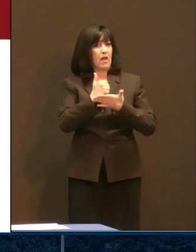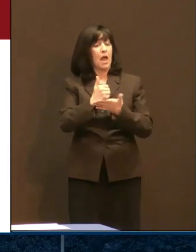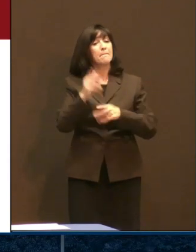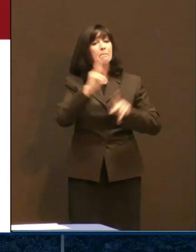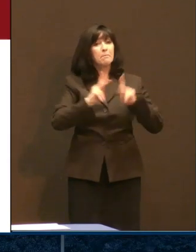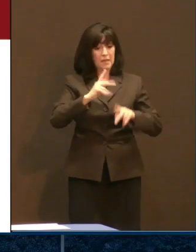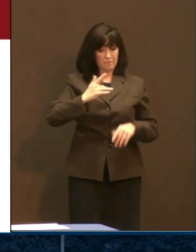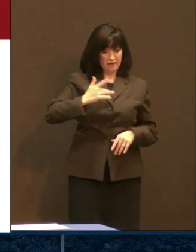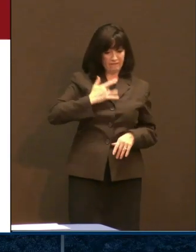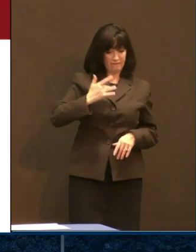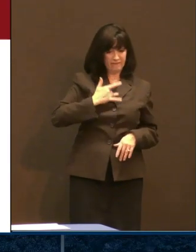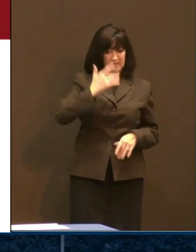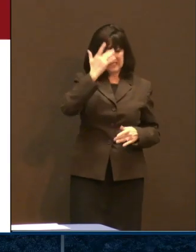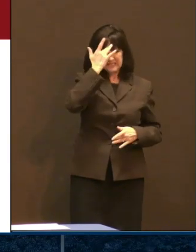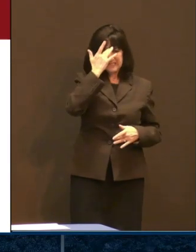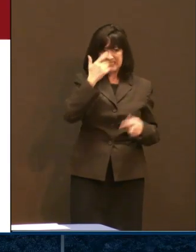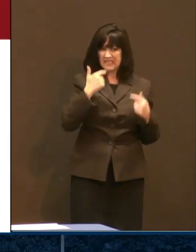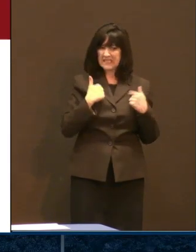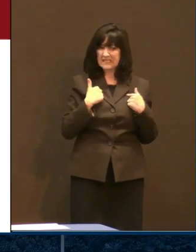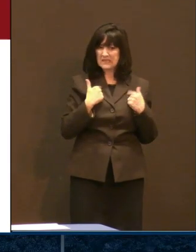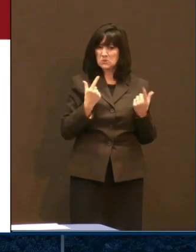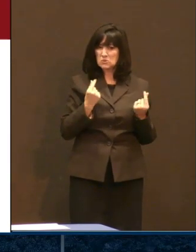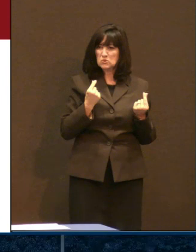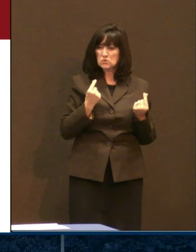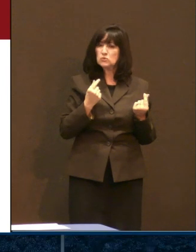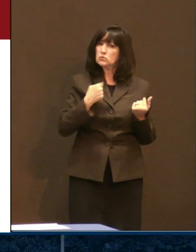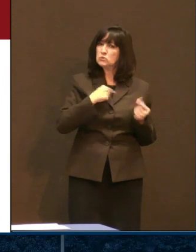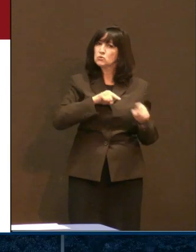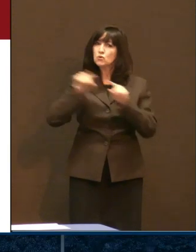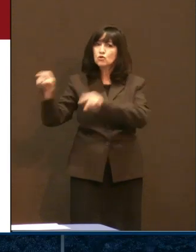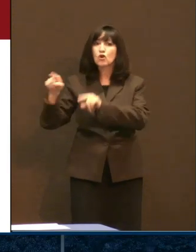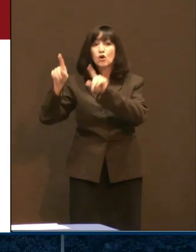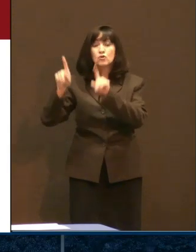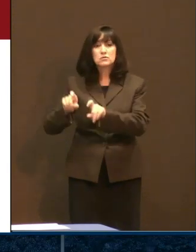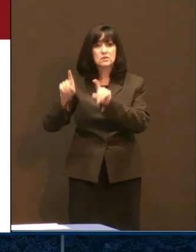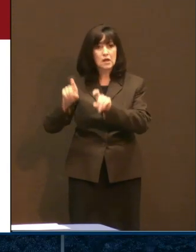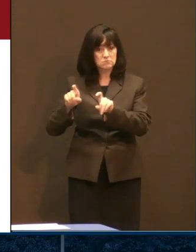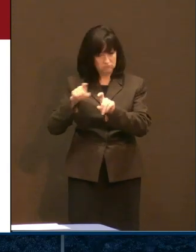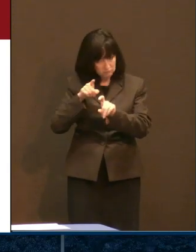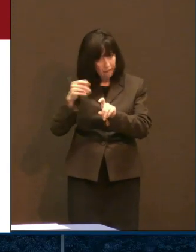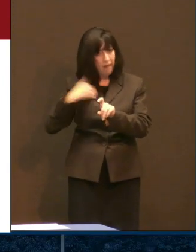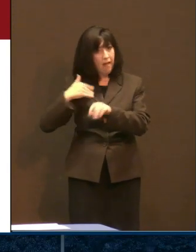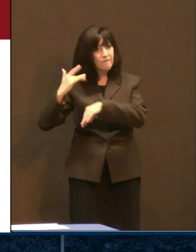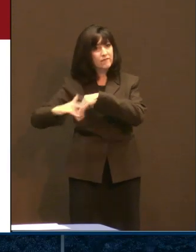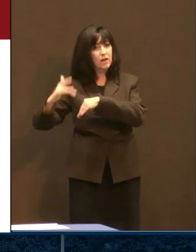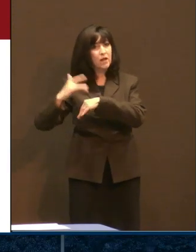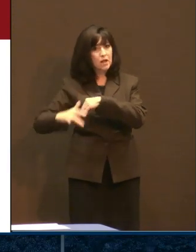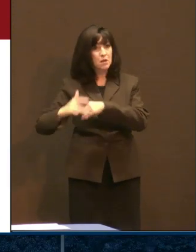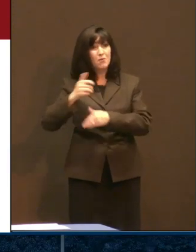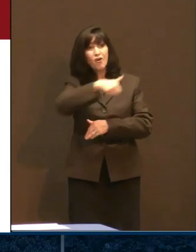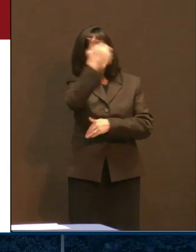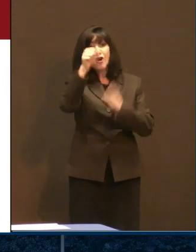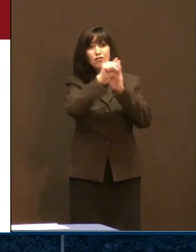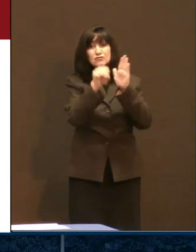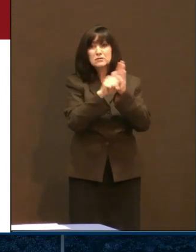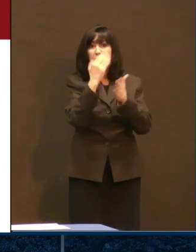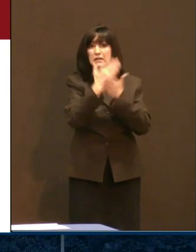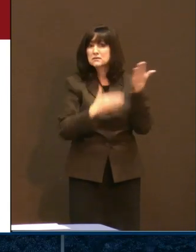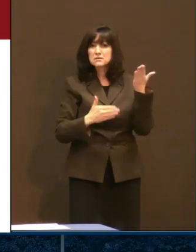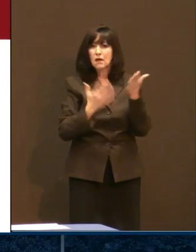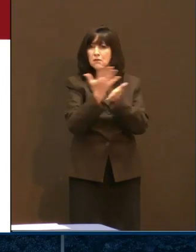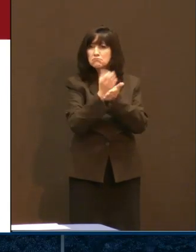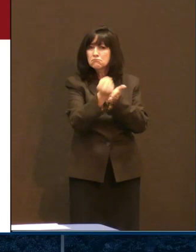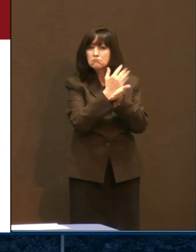symptoms. And as we've had limited amounts of testing available, being a collaborative state, we've been able to